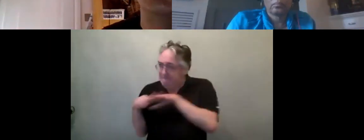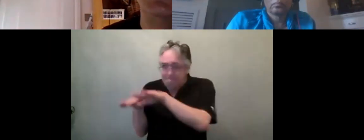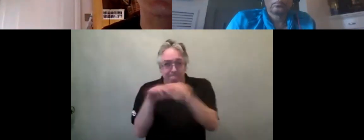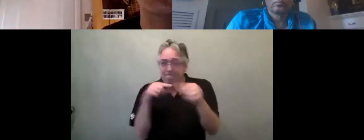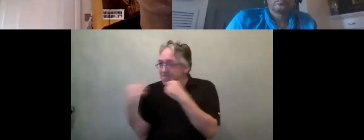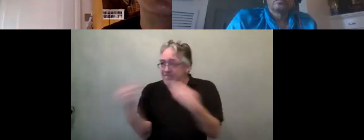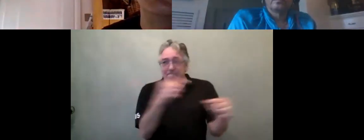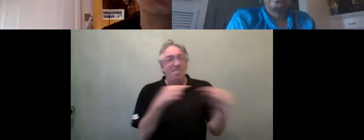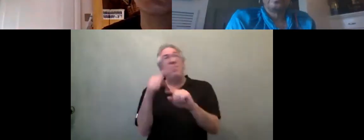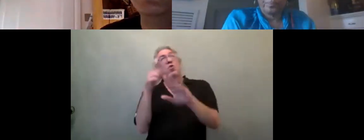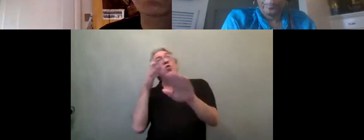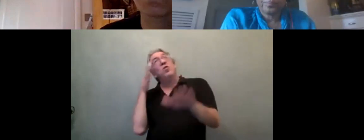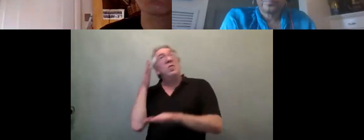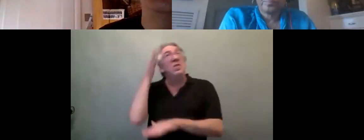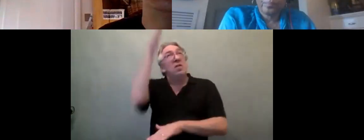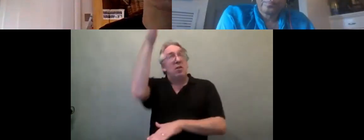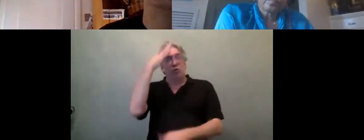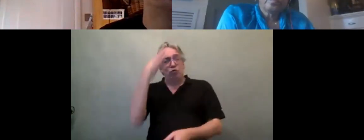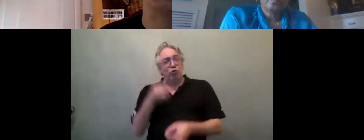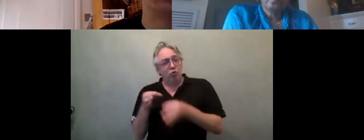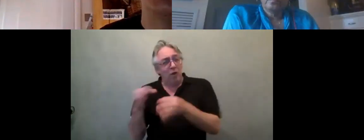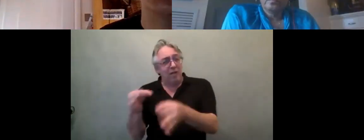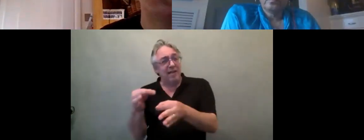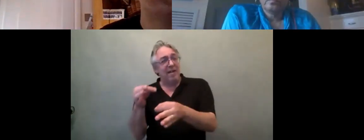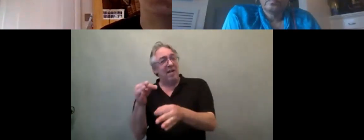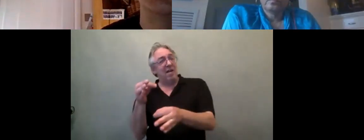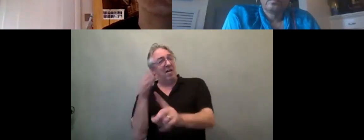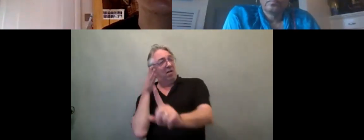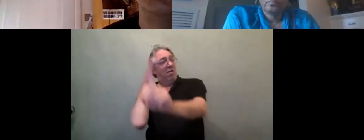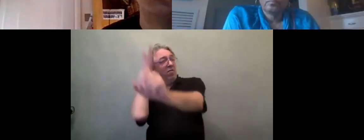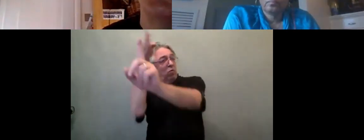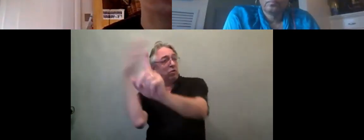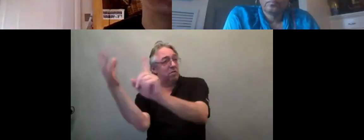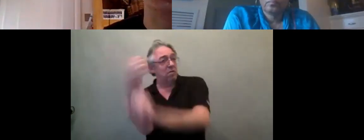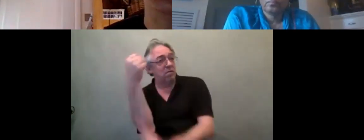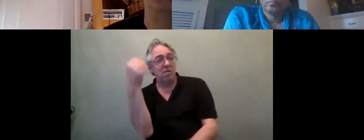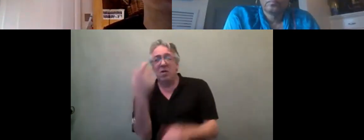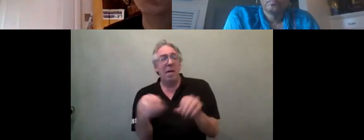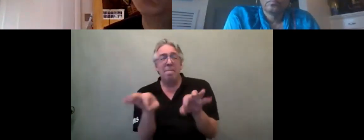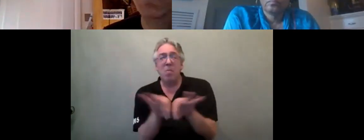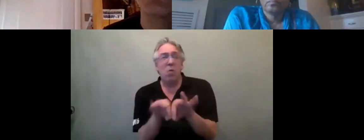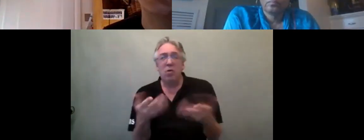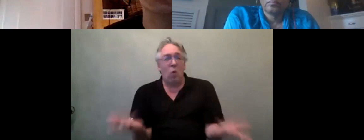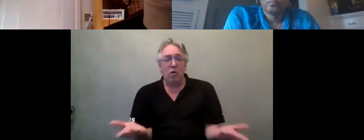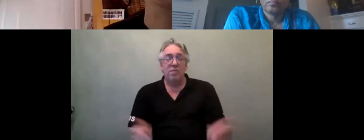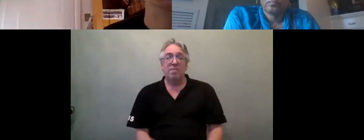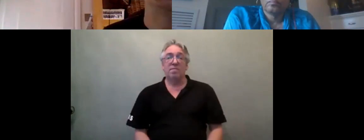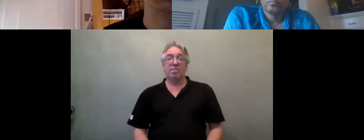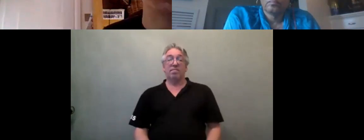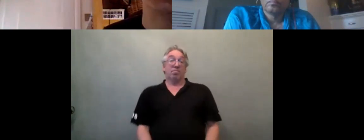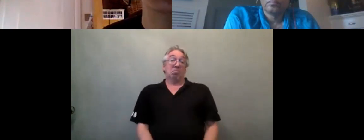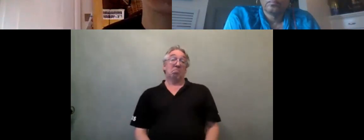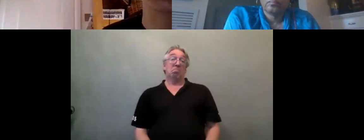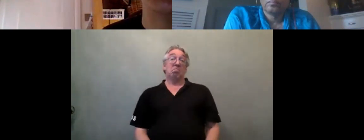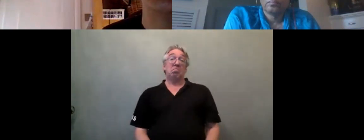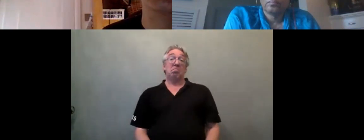us? What do we need to deliver on? For example, smartphone stuff, but it could be many different things.